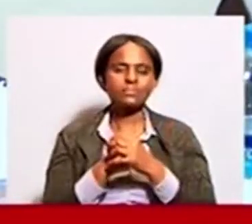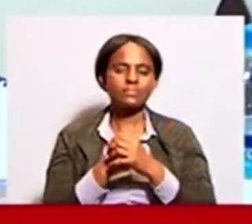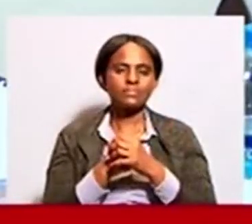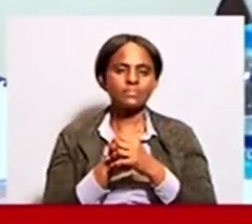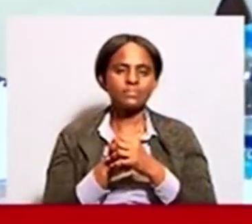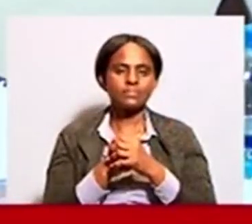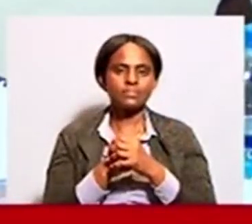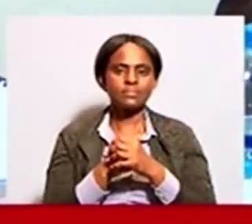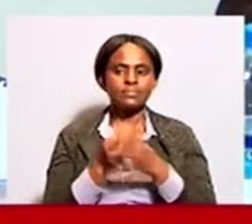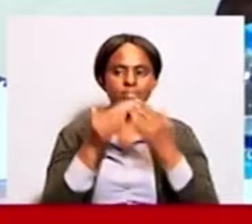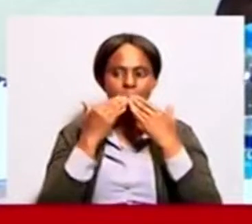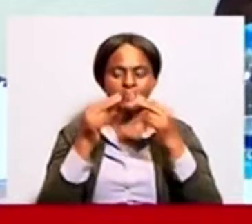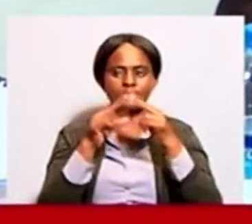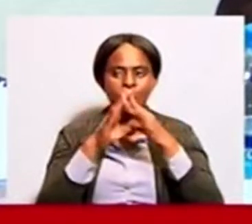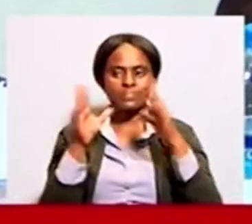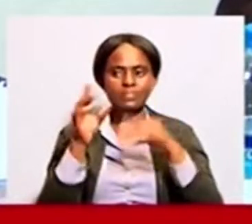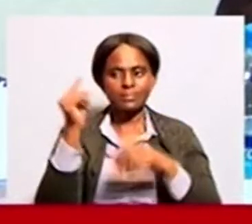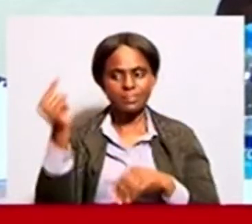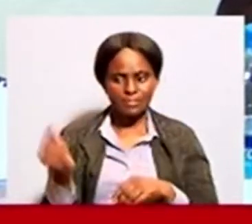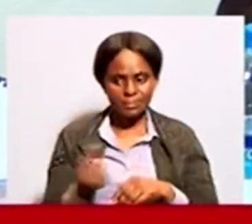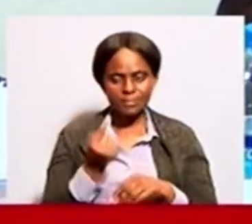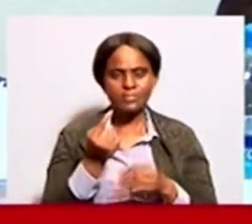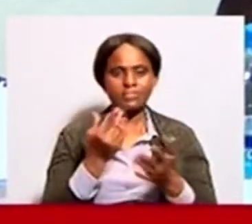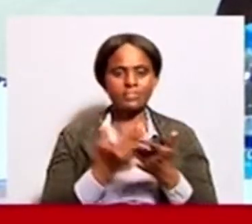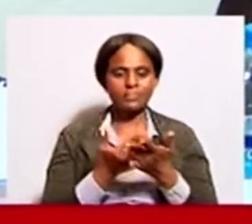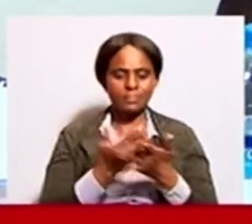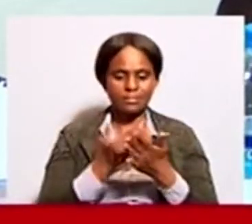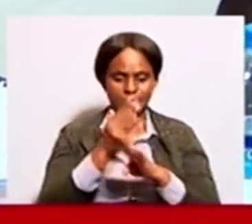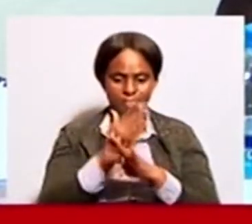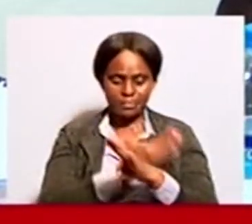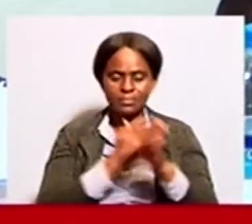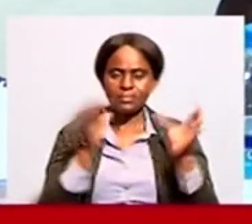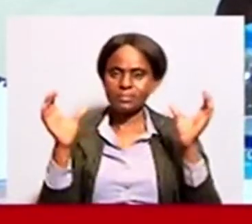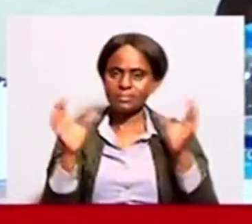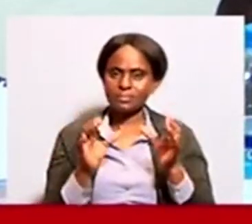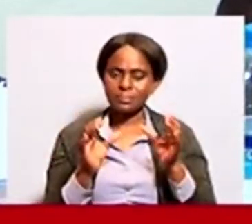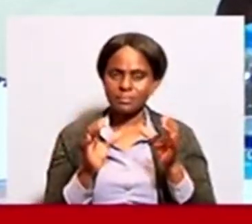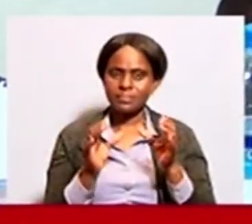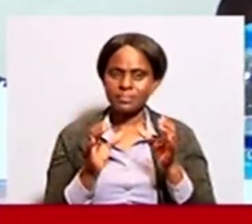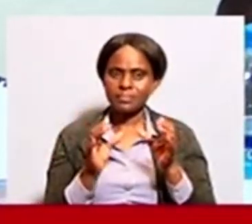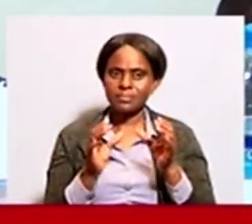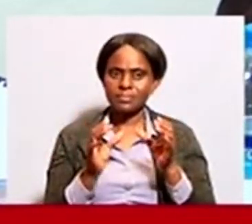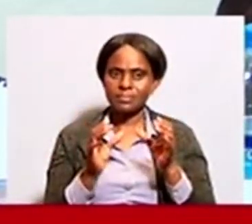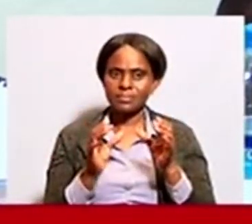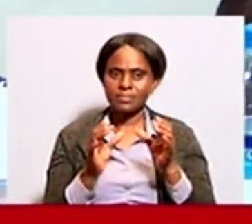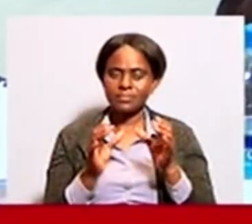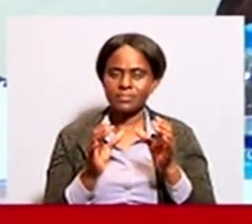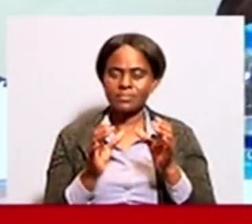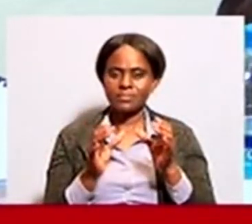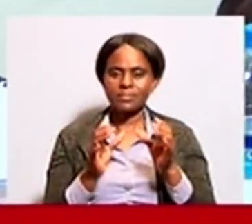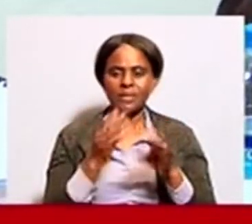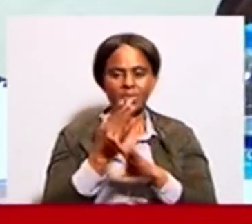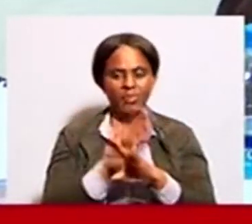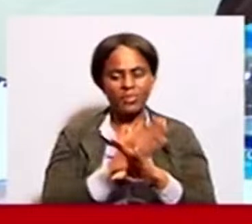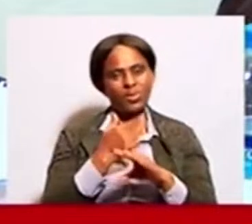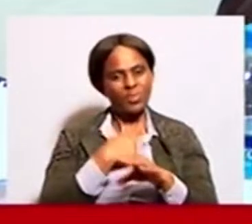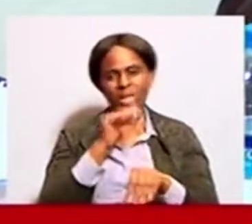we want to thank you for making the appearance before this committee. But maybe before I say